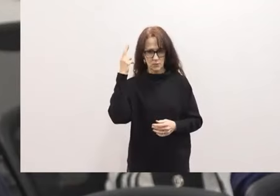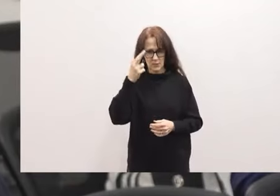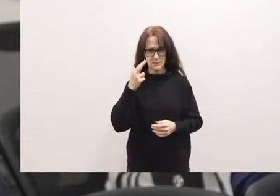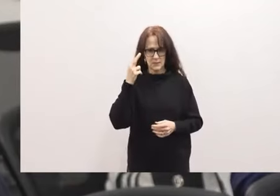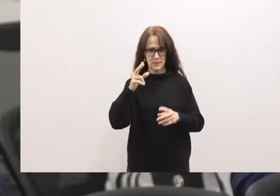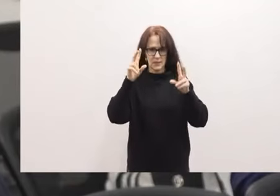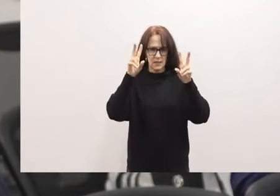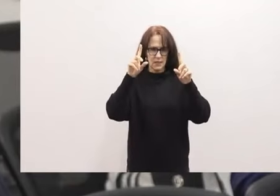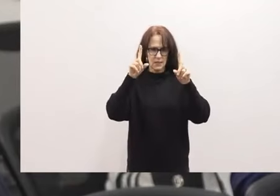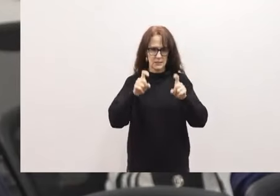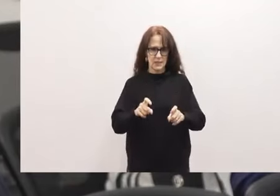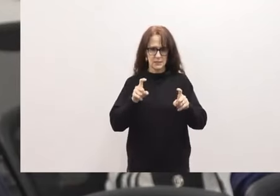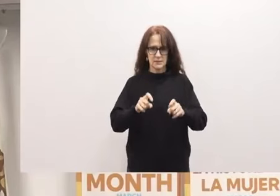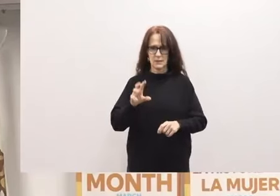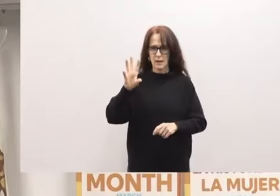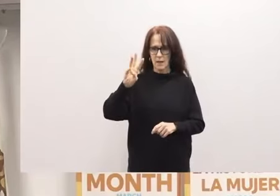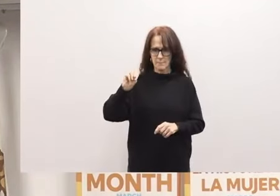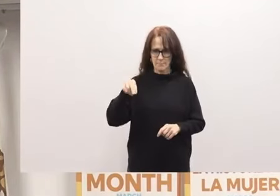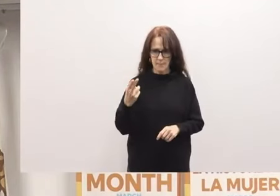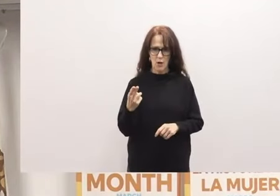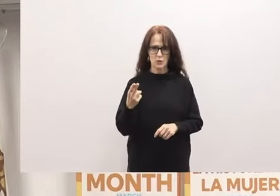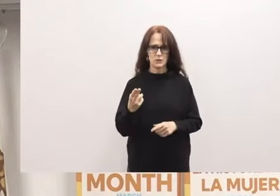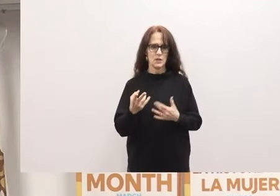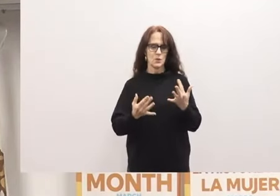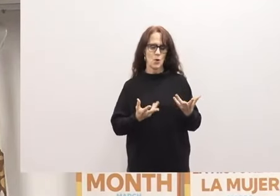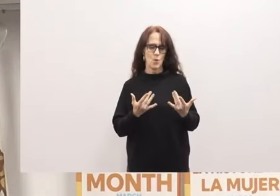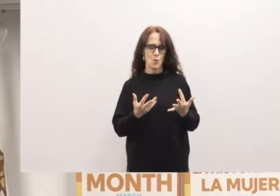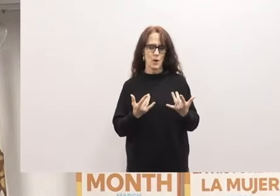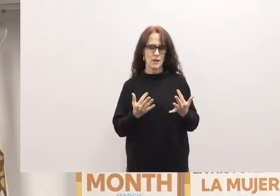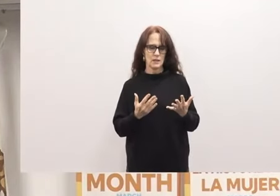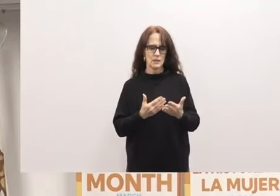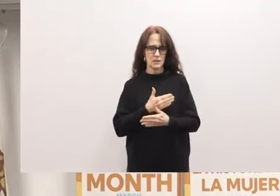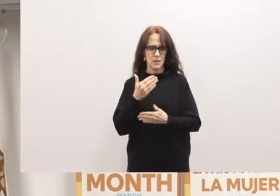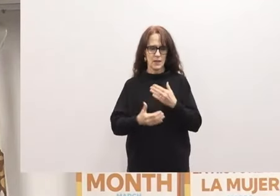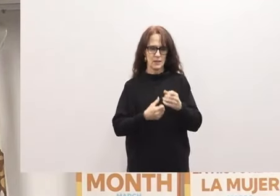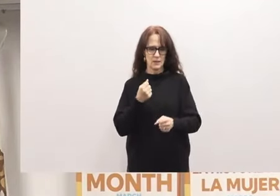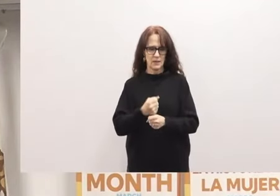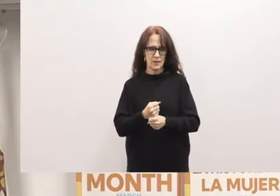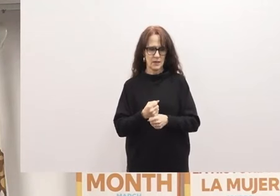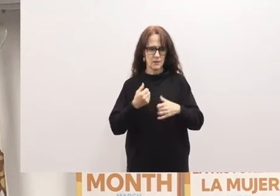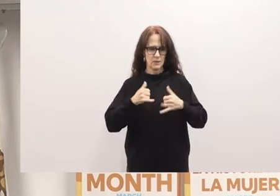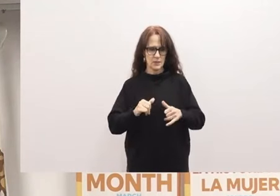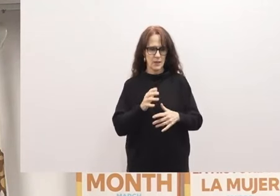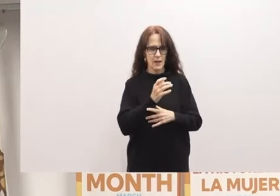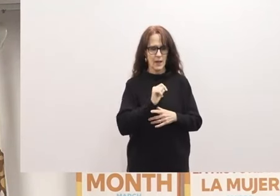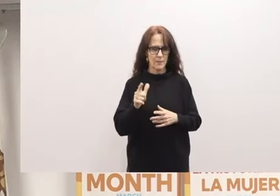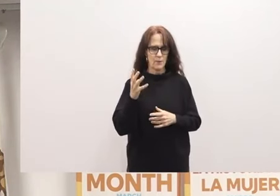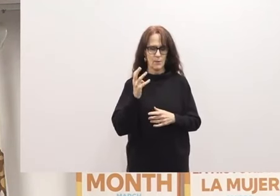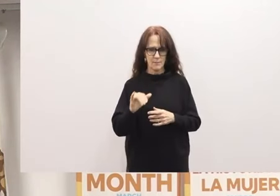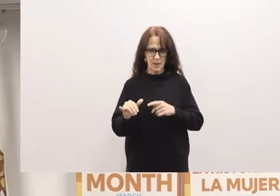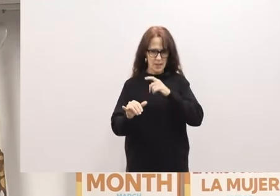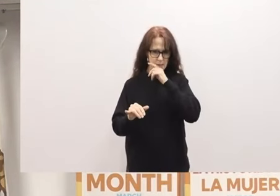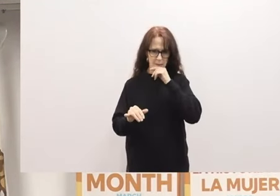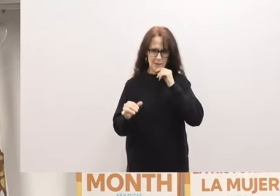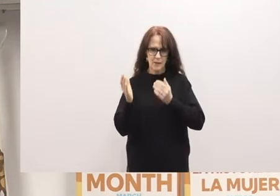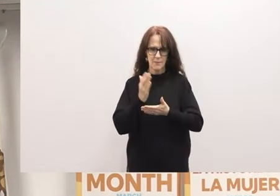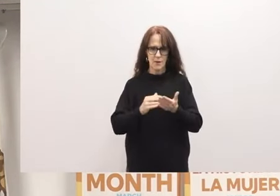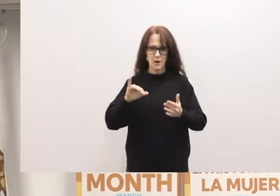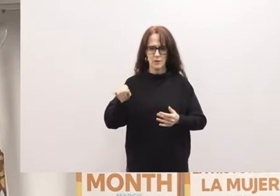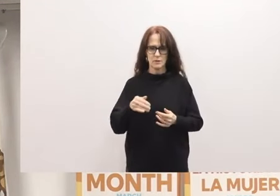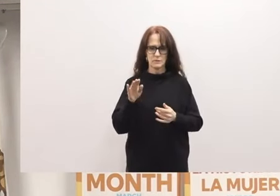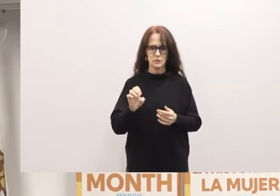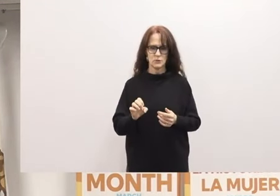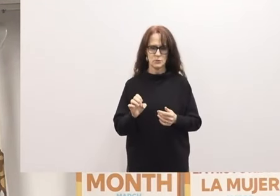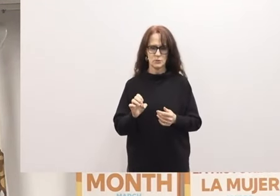testing in March and not waiting till the end of the year, because then we still have April, May, yes, and part of June